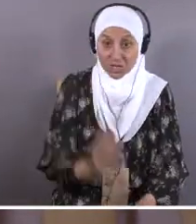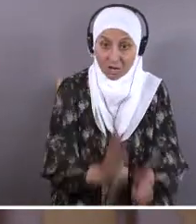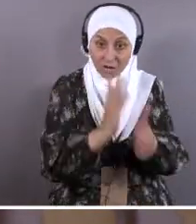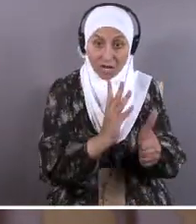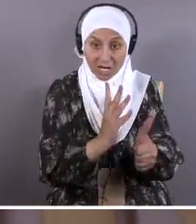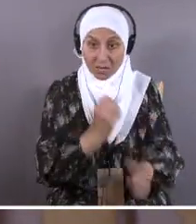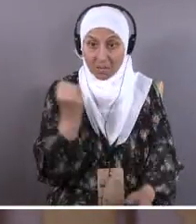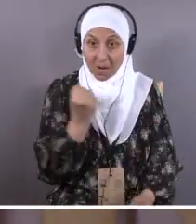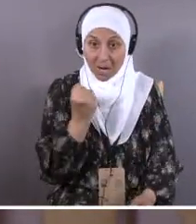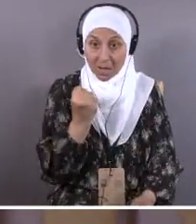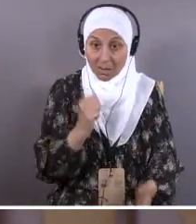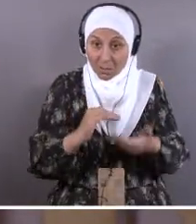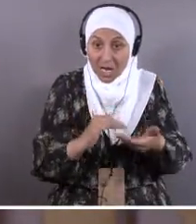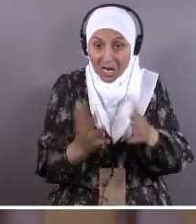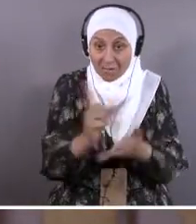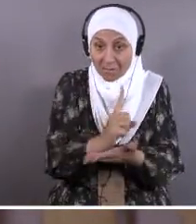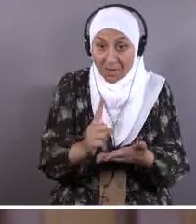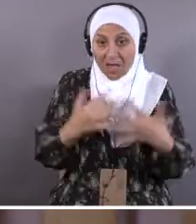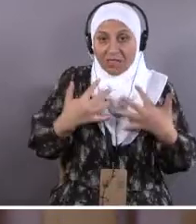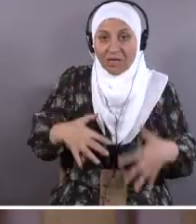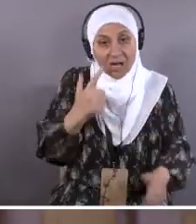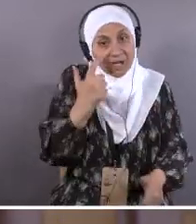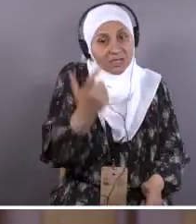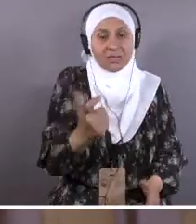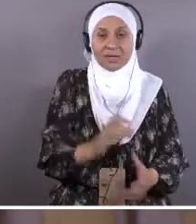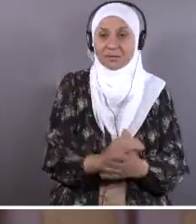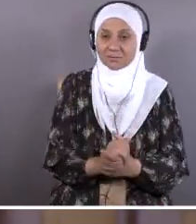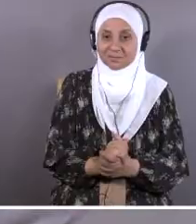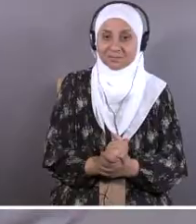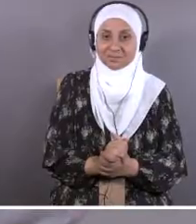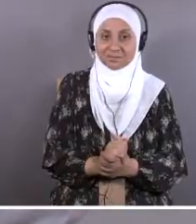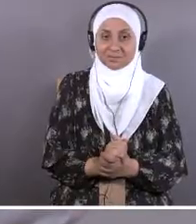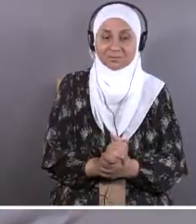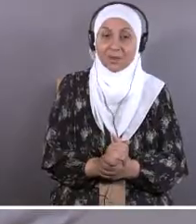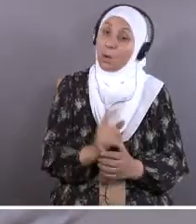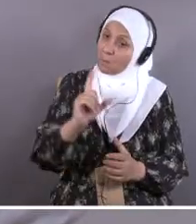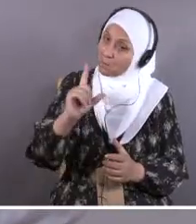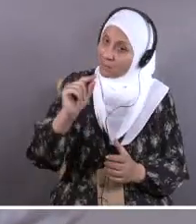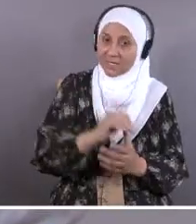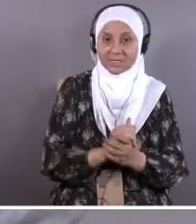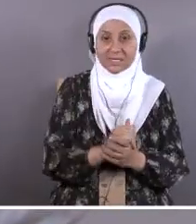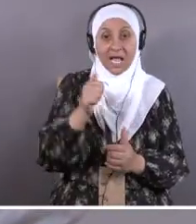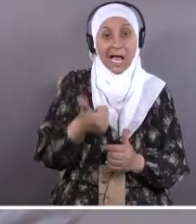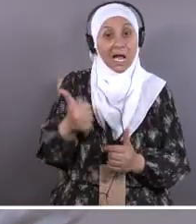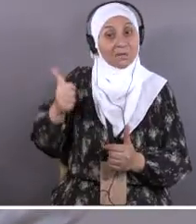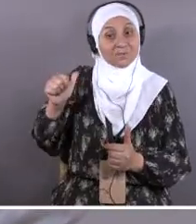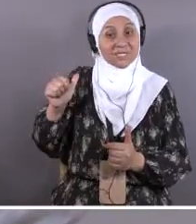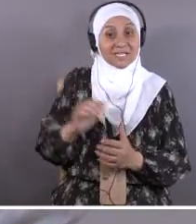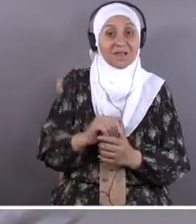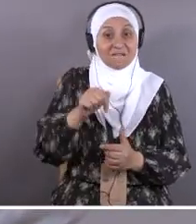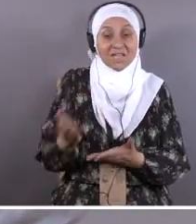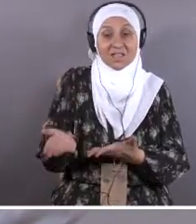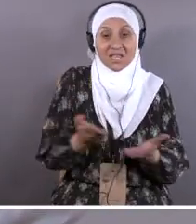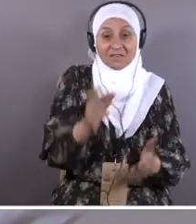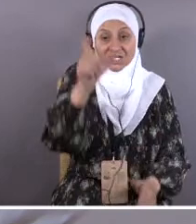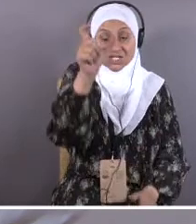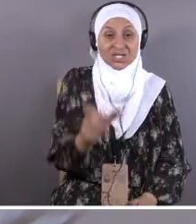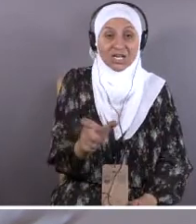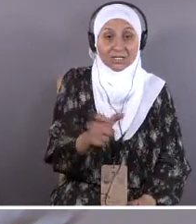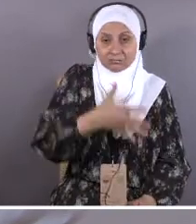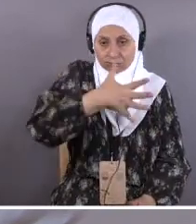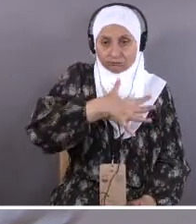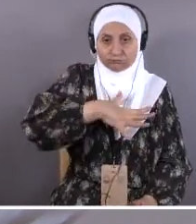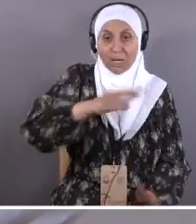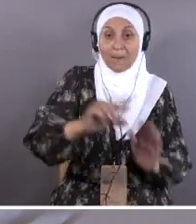generation, if it does not have leading persons, leaders, these are the generation that goes to rule rule tomorrow. So yesterday we